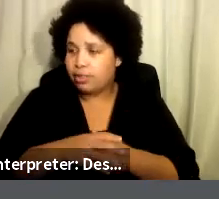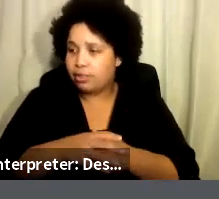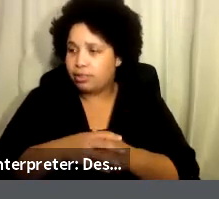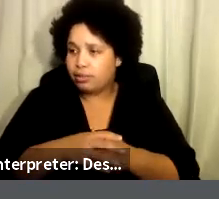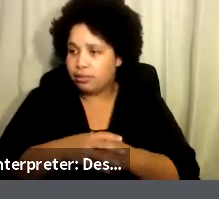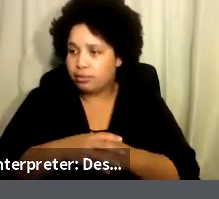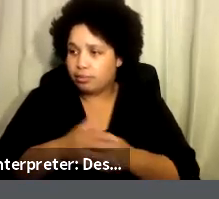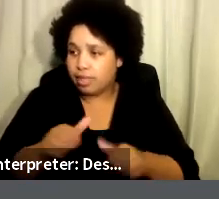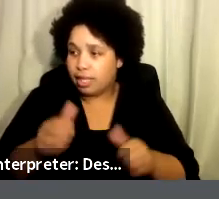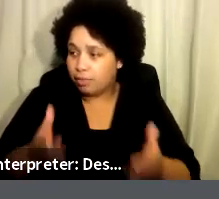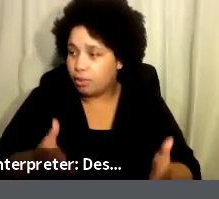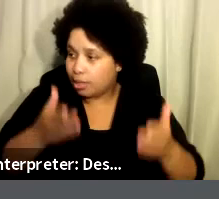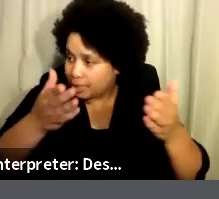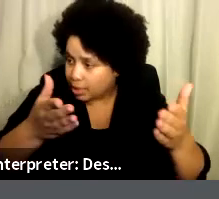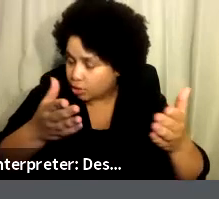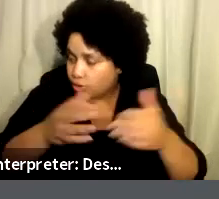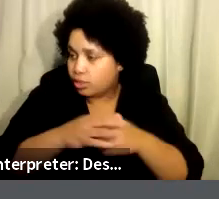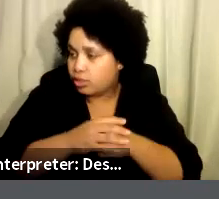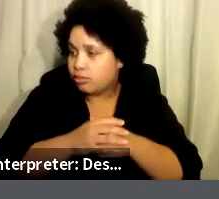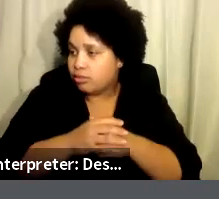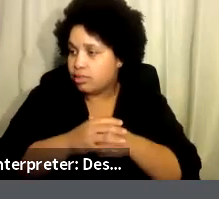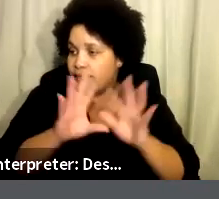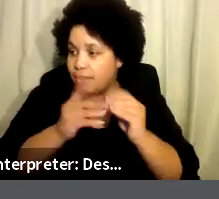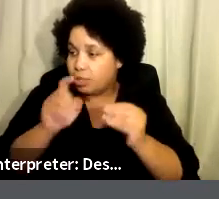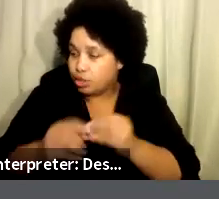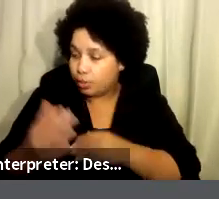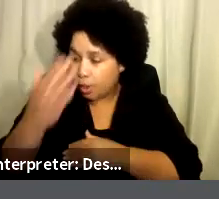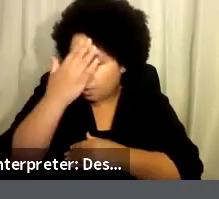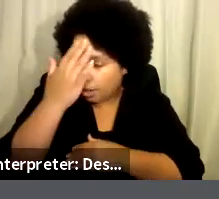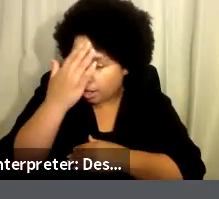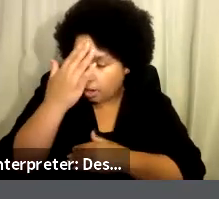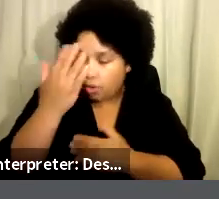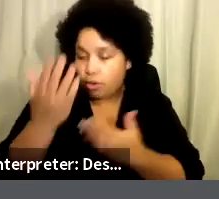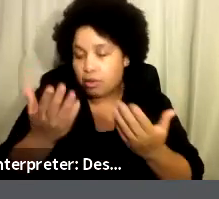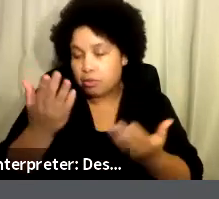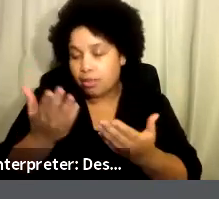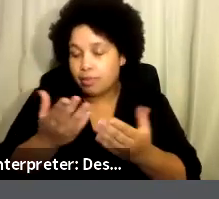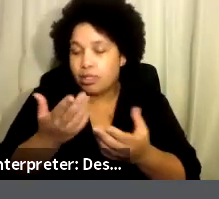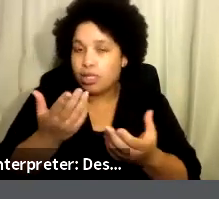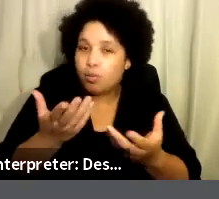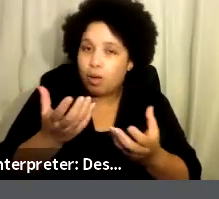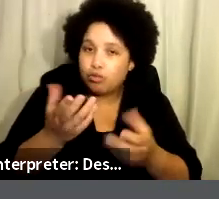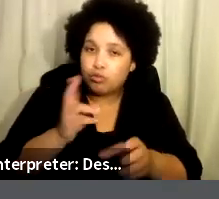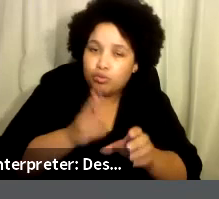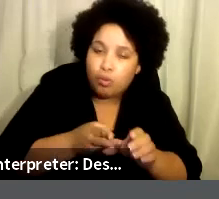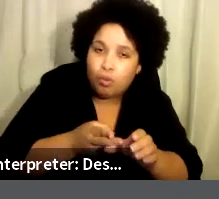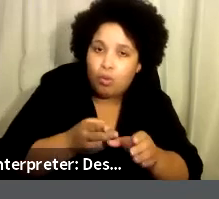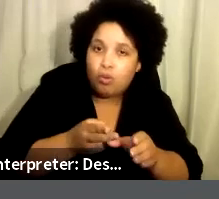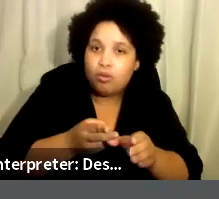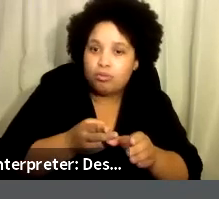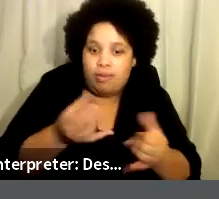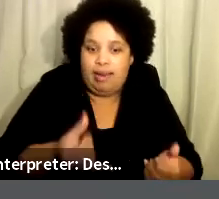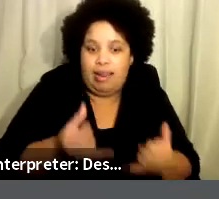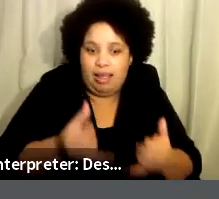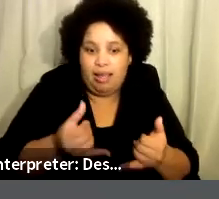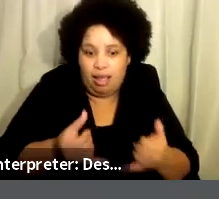Any recommendations, anything that families should be aware of, whether they're looking to enroll for the remainder of this school year